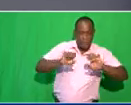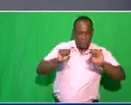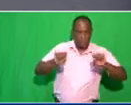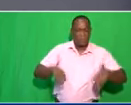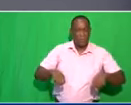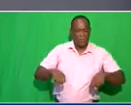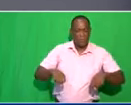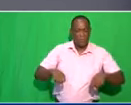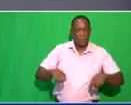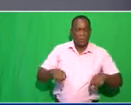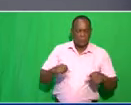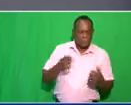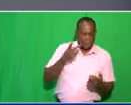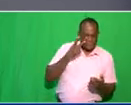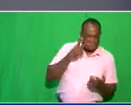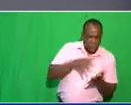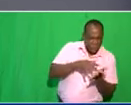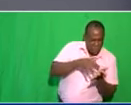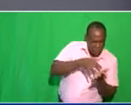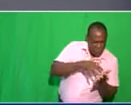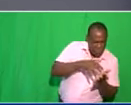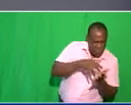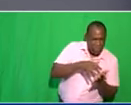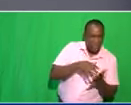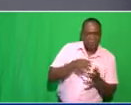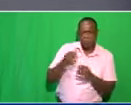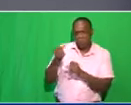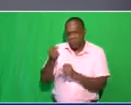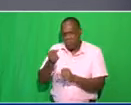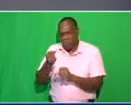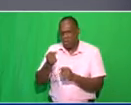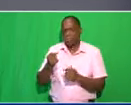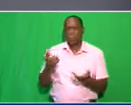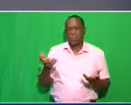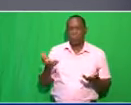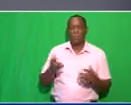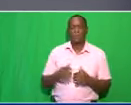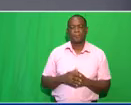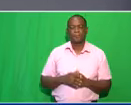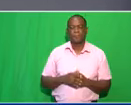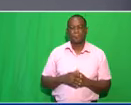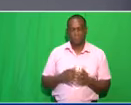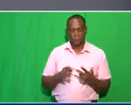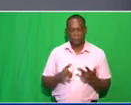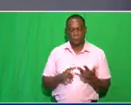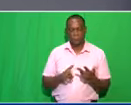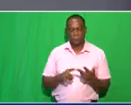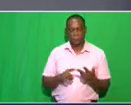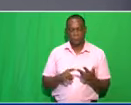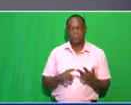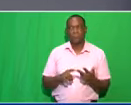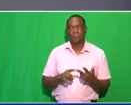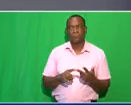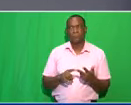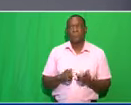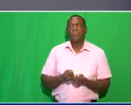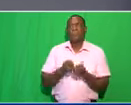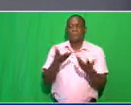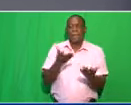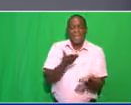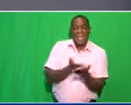of weaknesses. 3, provide evidence of what the test